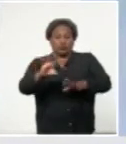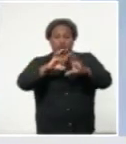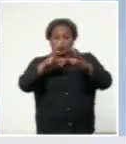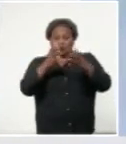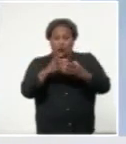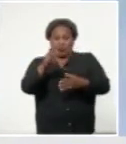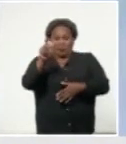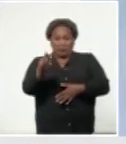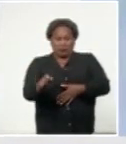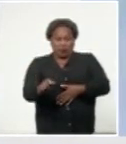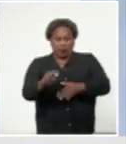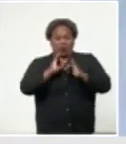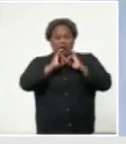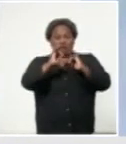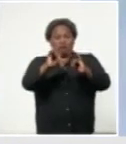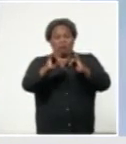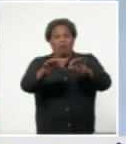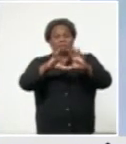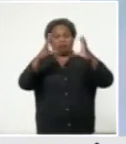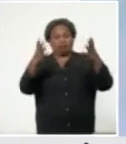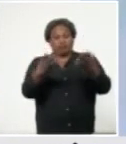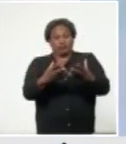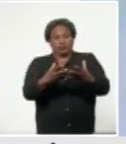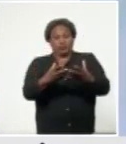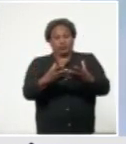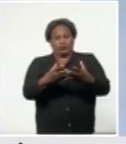997 fatalities yesterday,